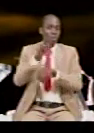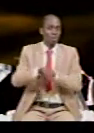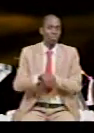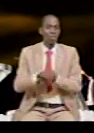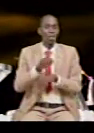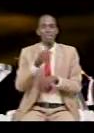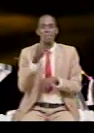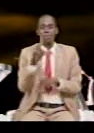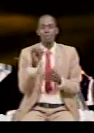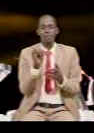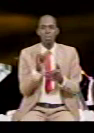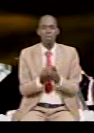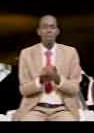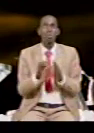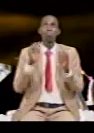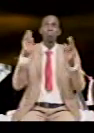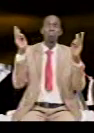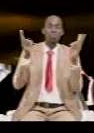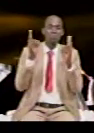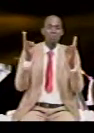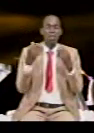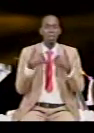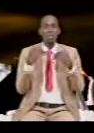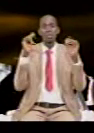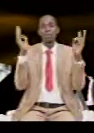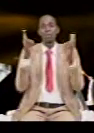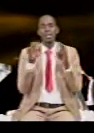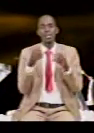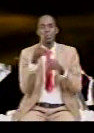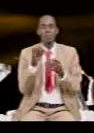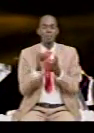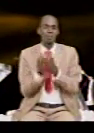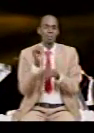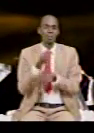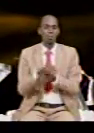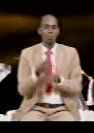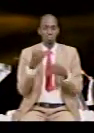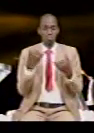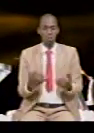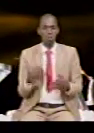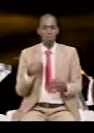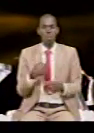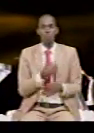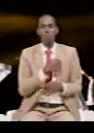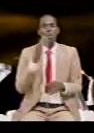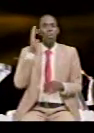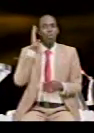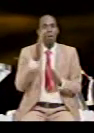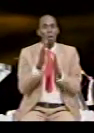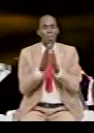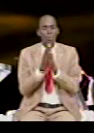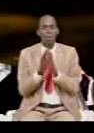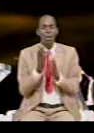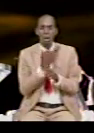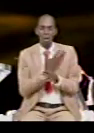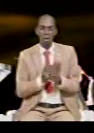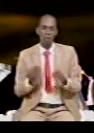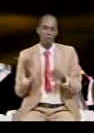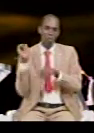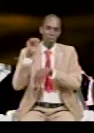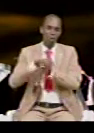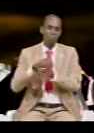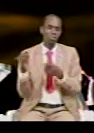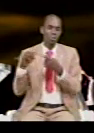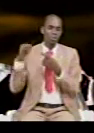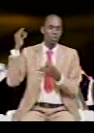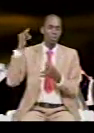he that overcometh, he that triumph, he that overcomes. We are going to go to the Lord in prayer and overcome to the end. So we are going to